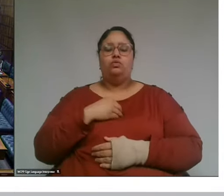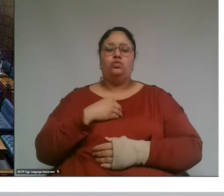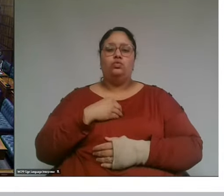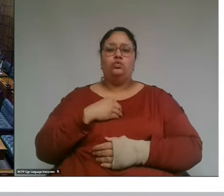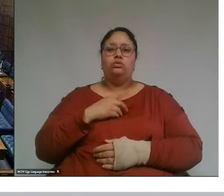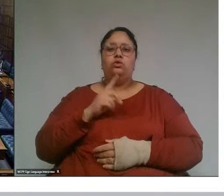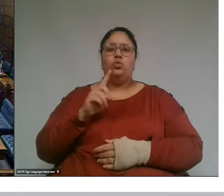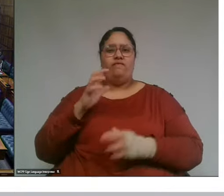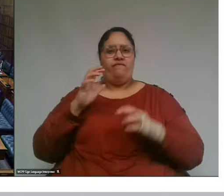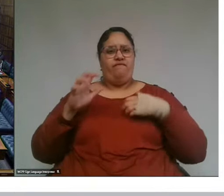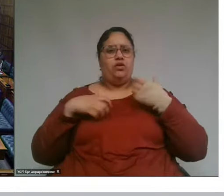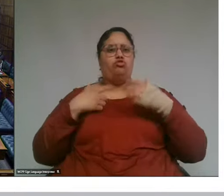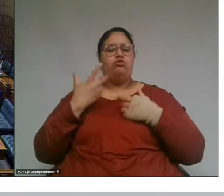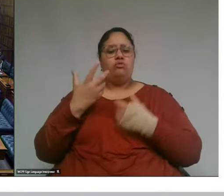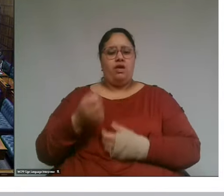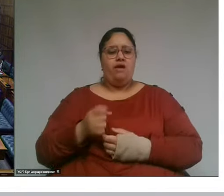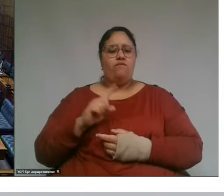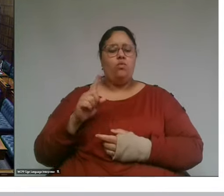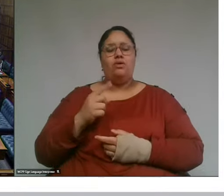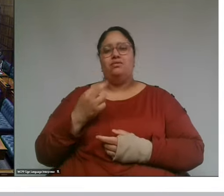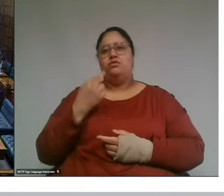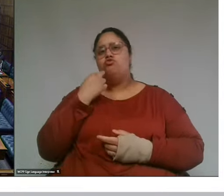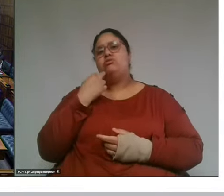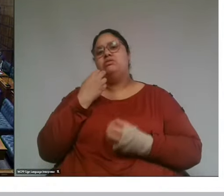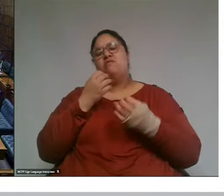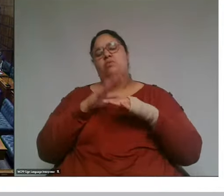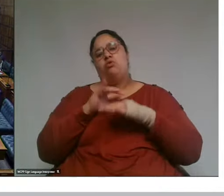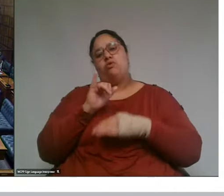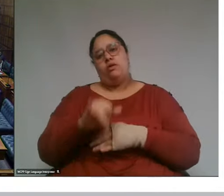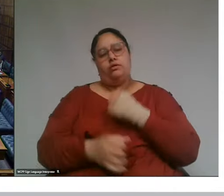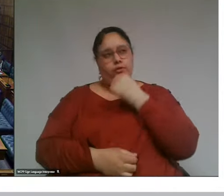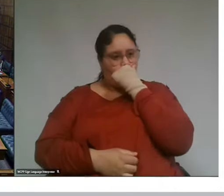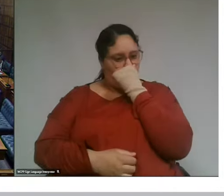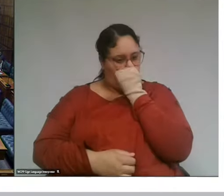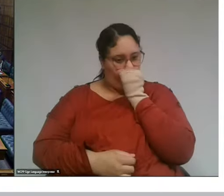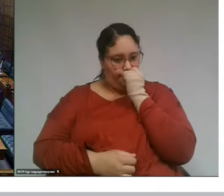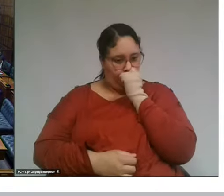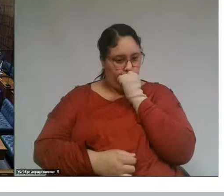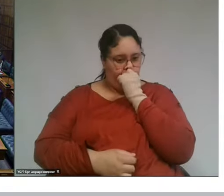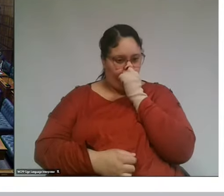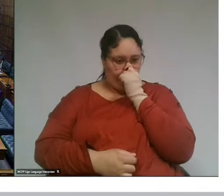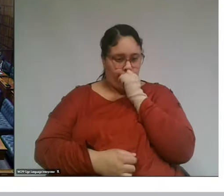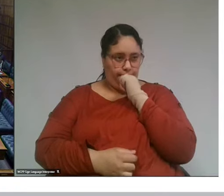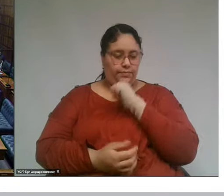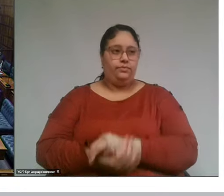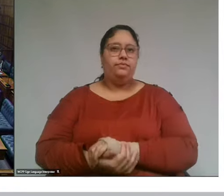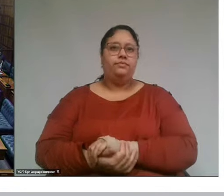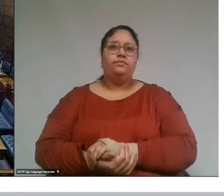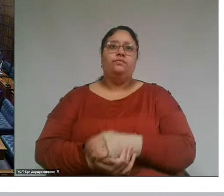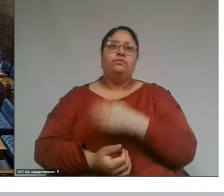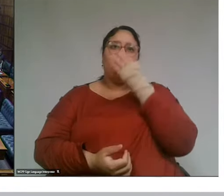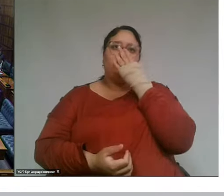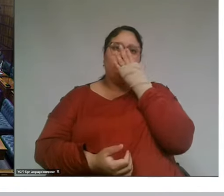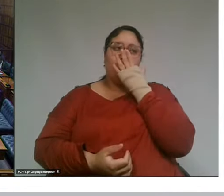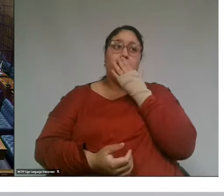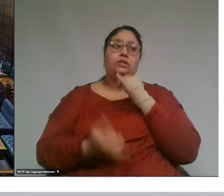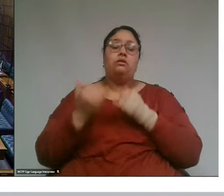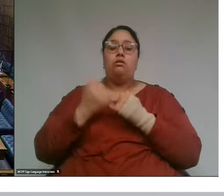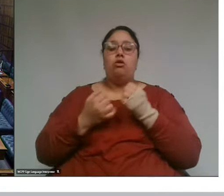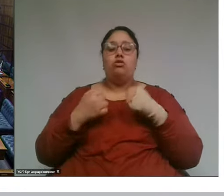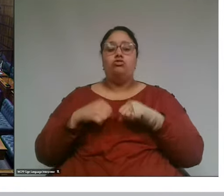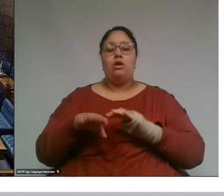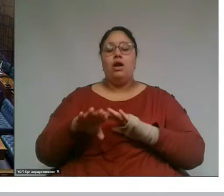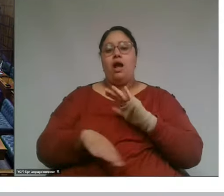one of your frustrations what is the latest in in that regard and then uh the last one say under the former